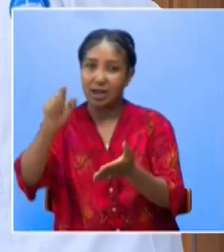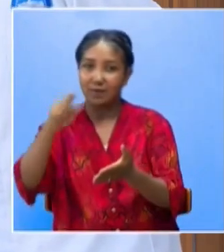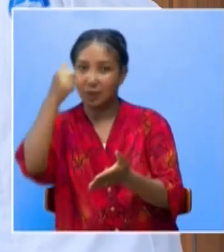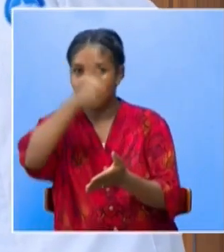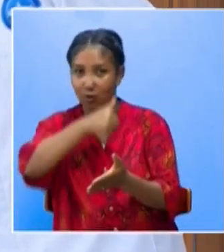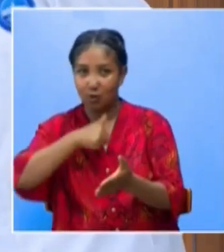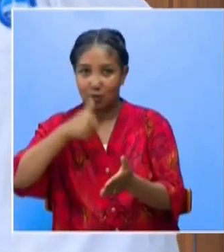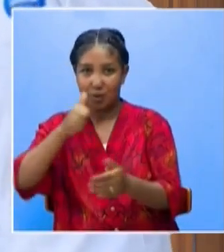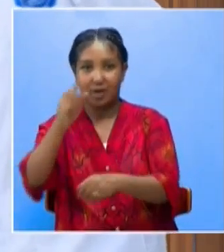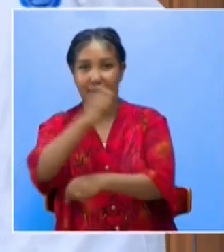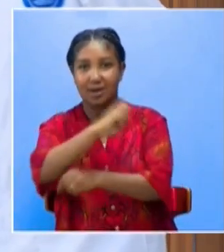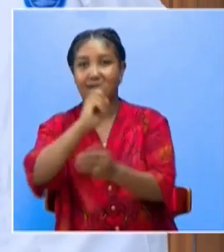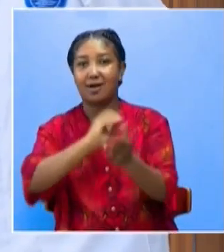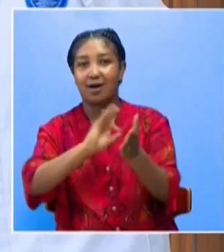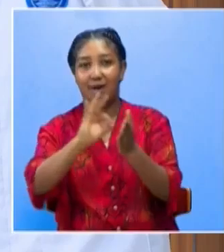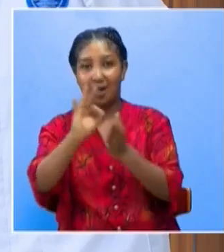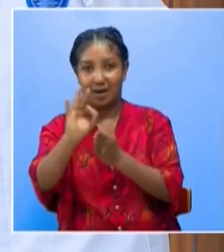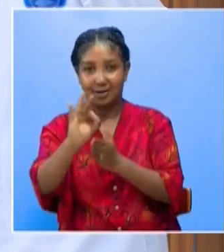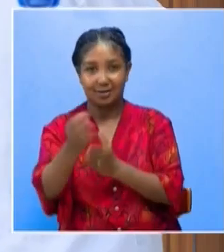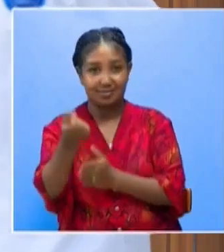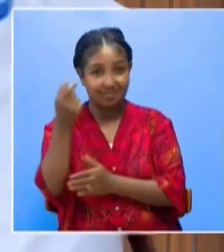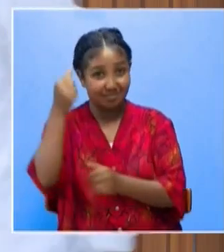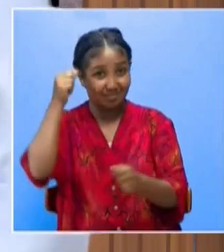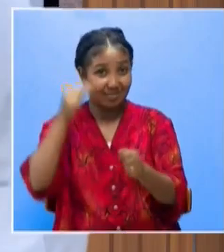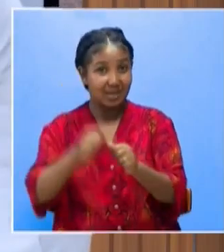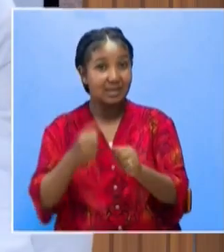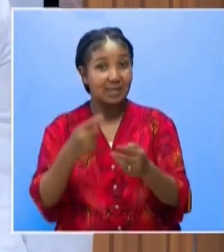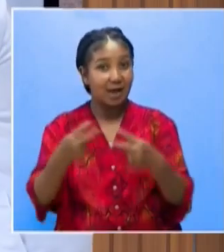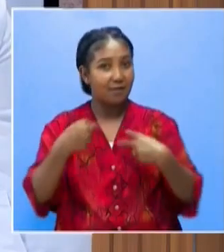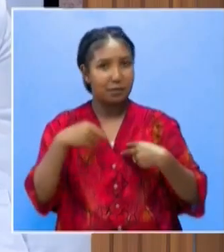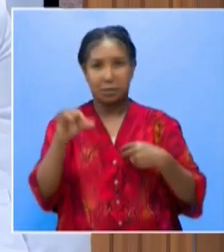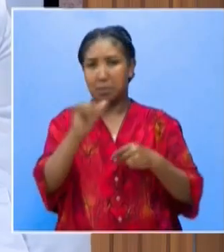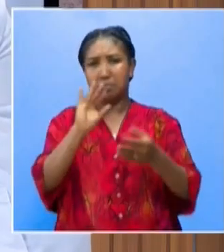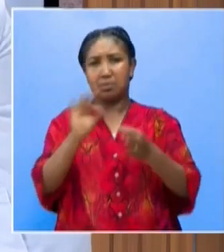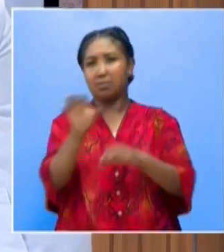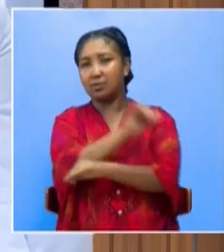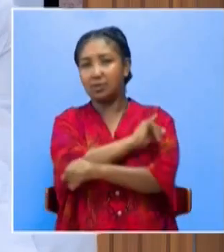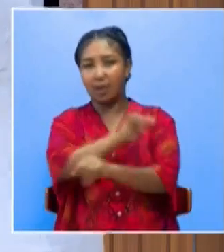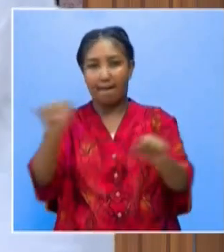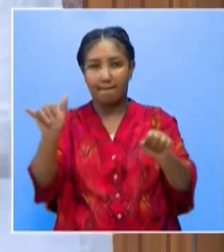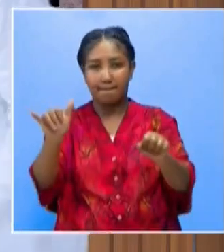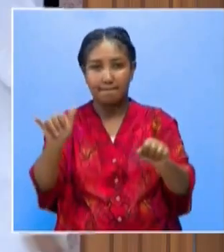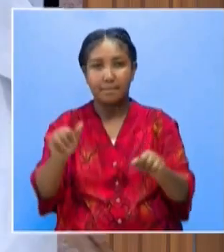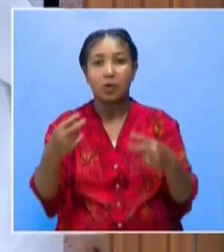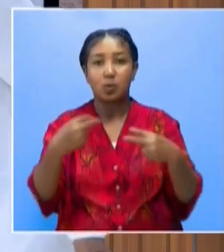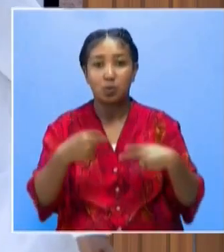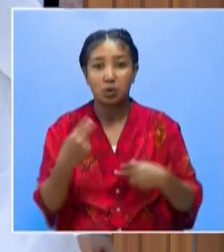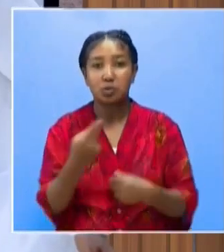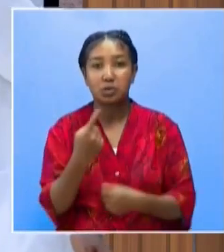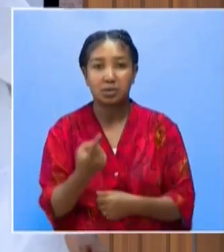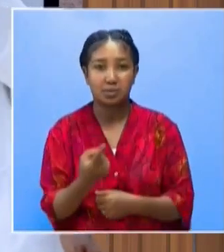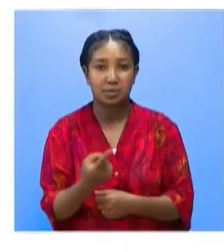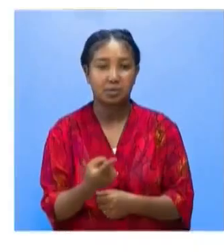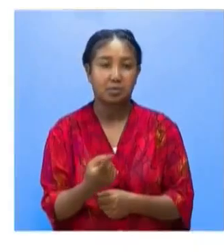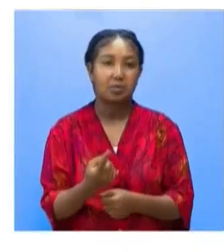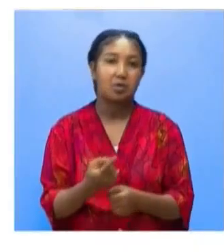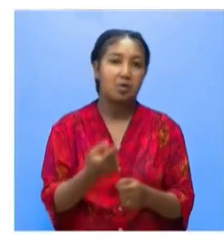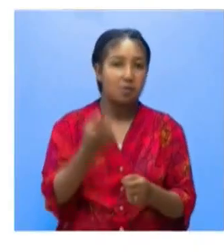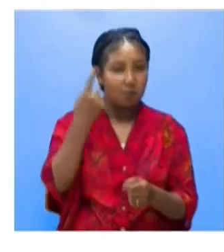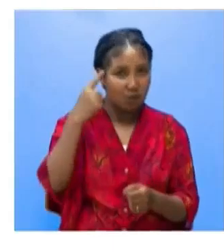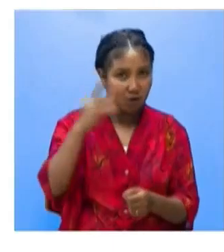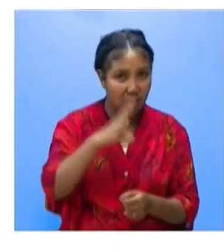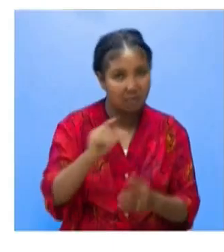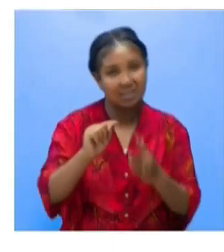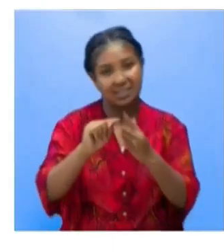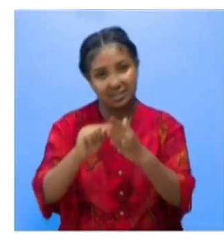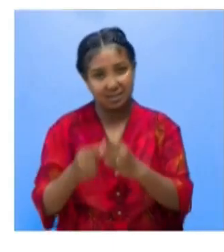Ethiopian calendar. Bear your mind, they have the same meaning. We're using for